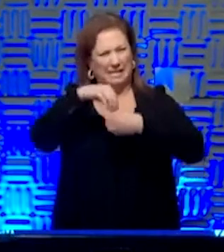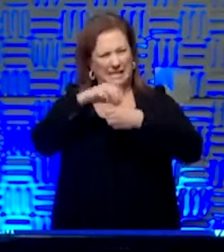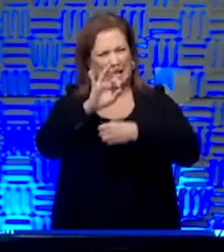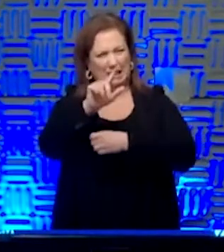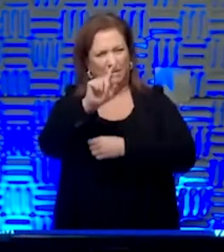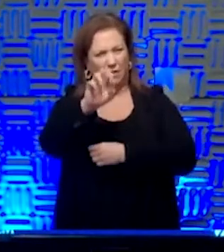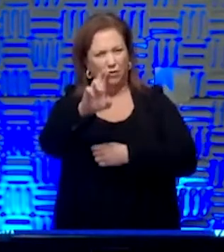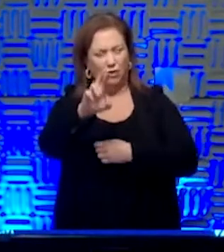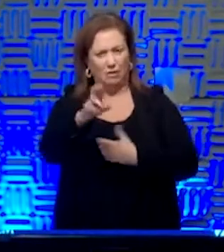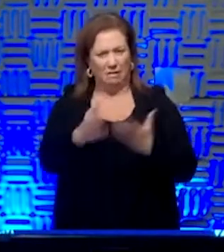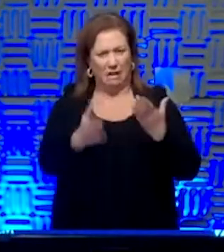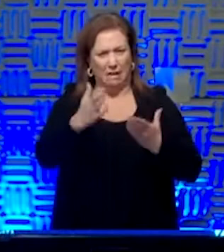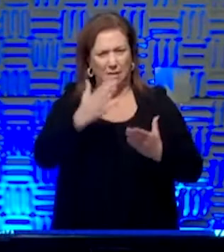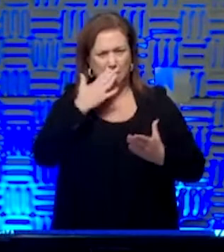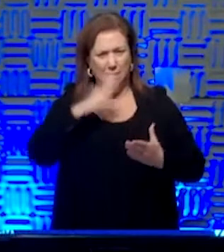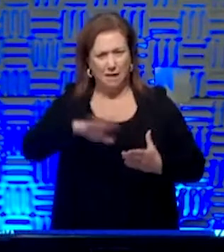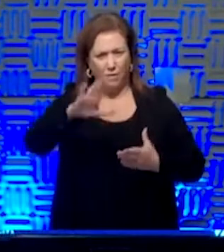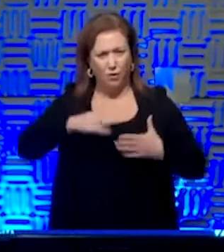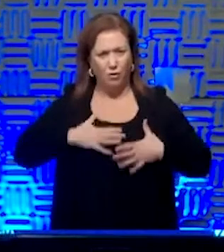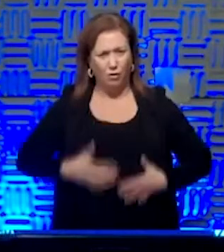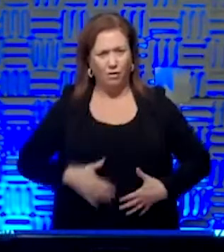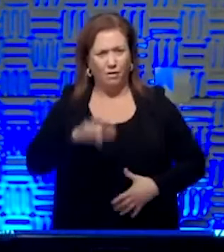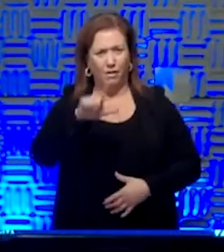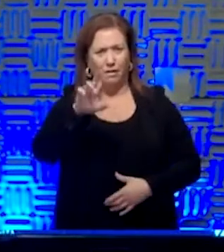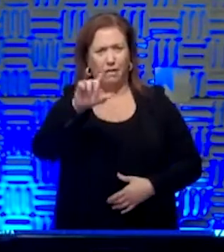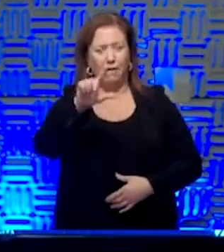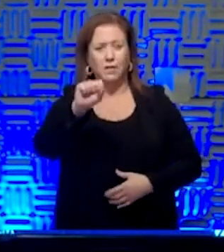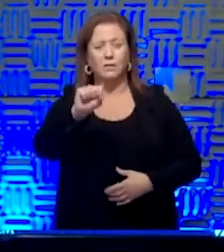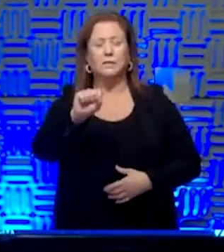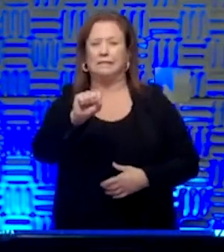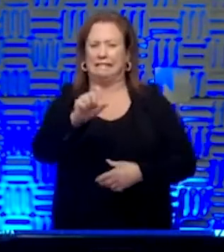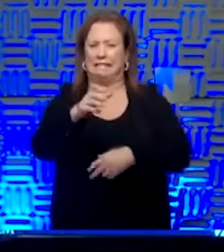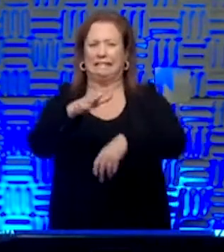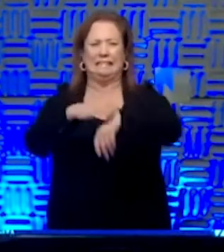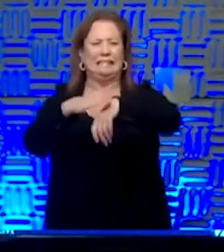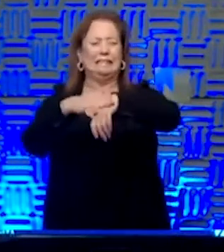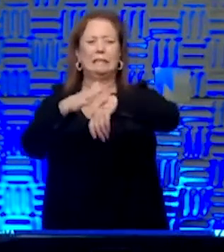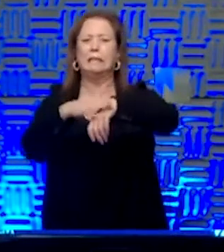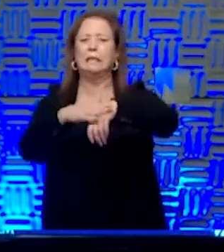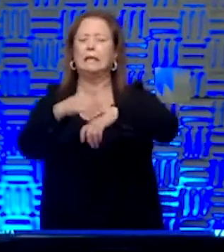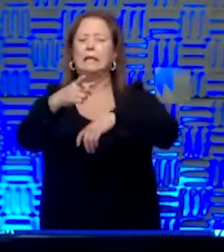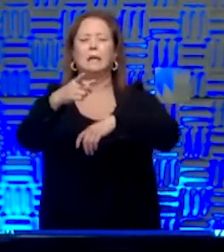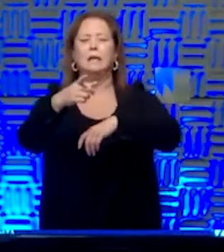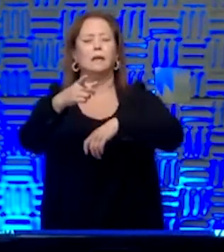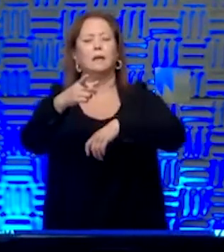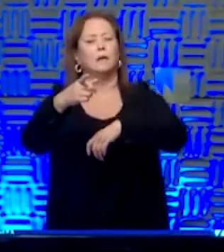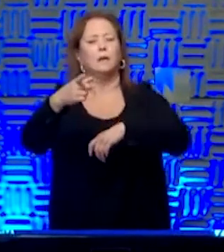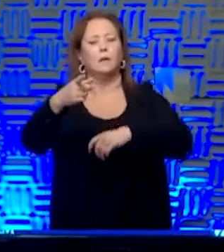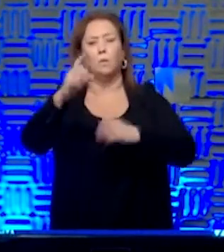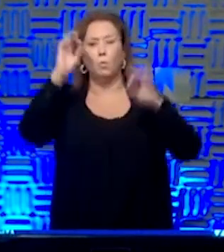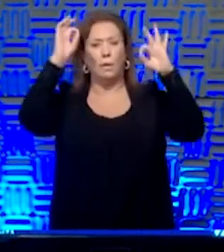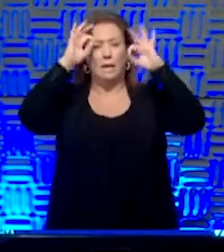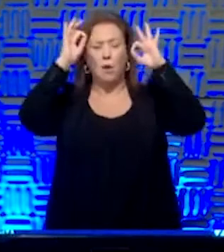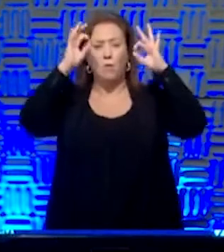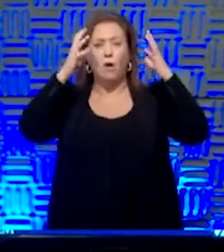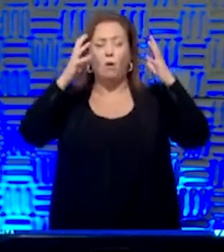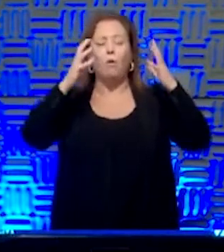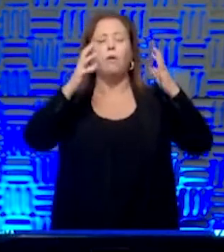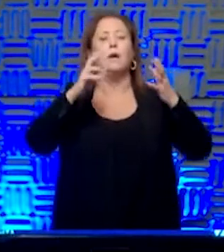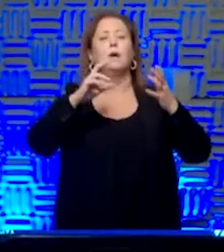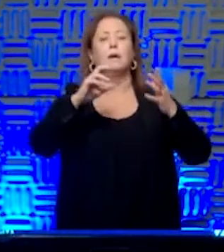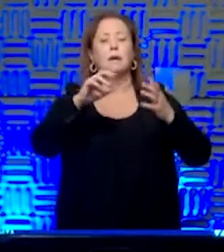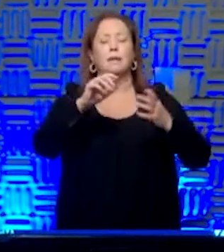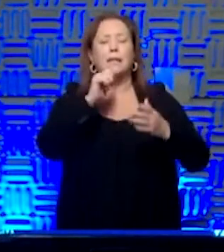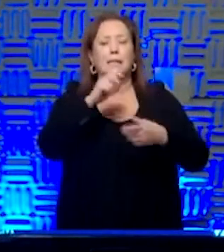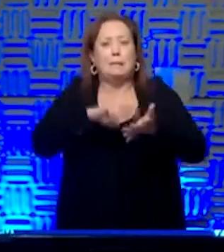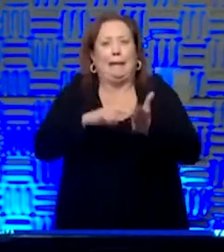And that may be bad for your lungs. So just be really thoughtful. Just because we don't know doesn't mean it's